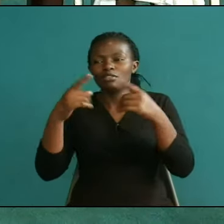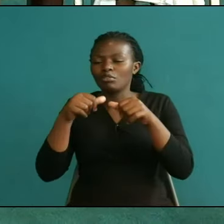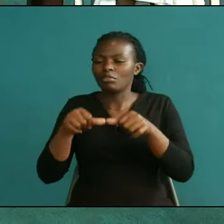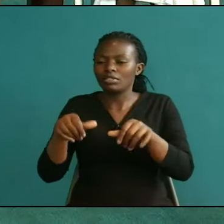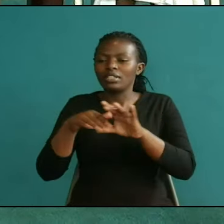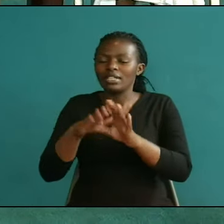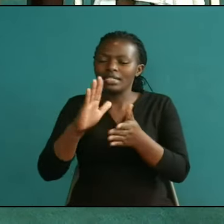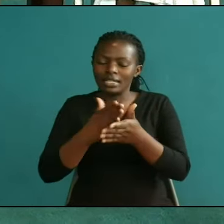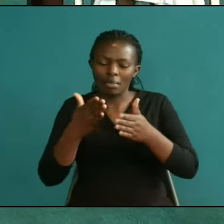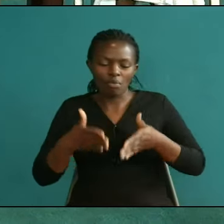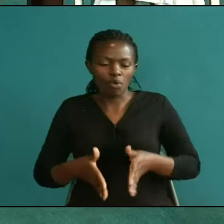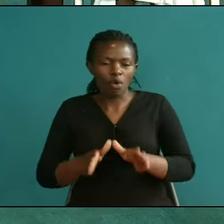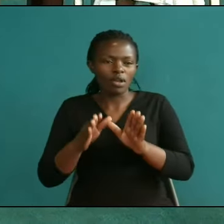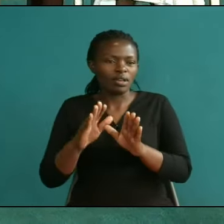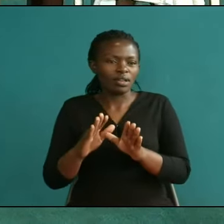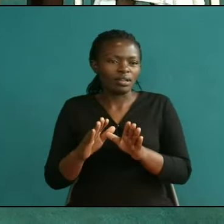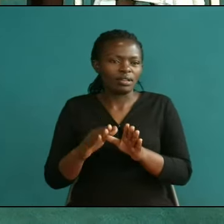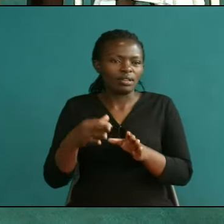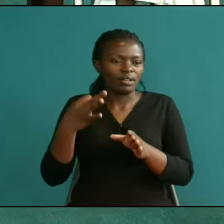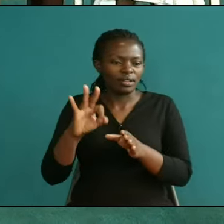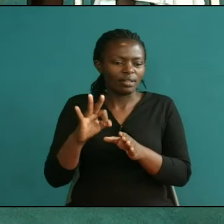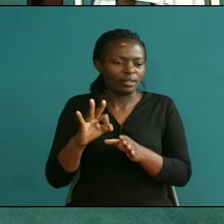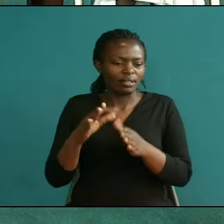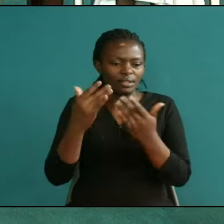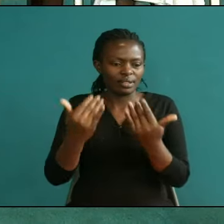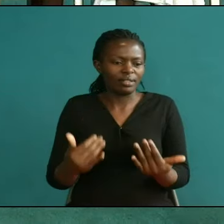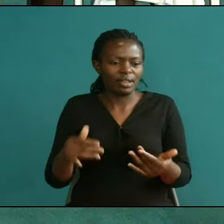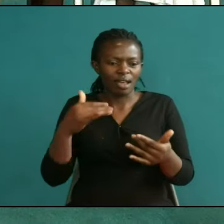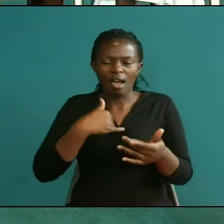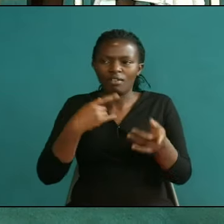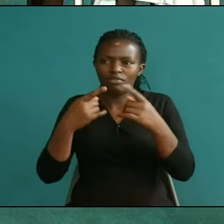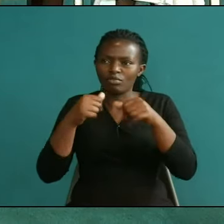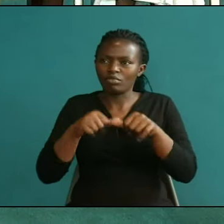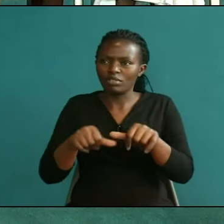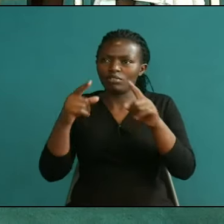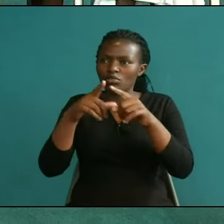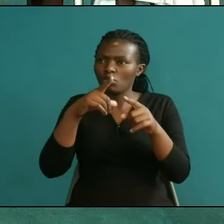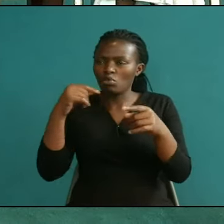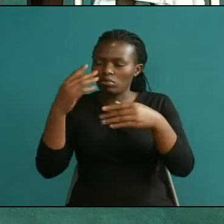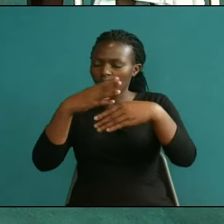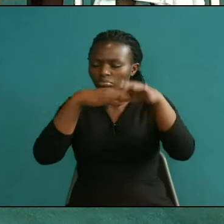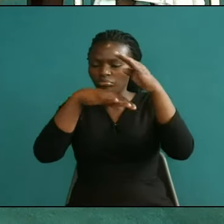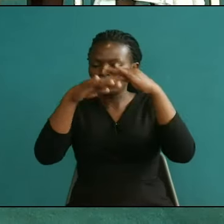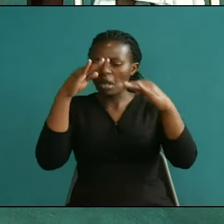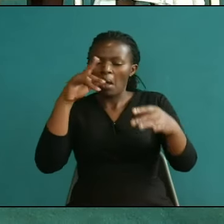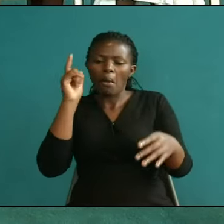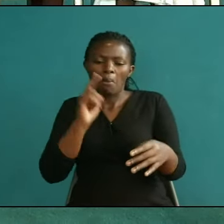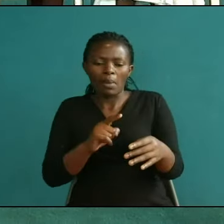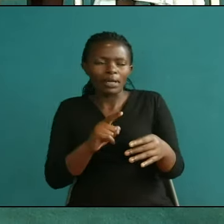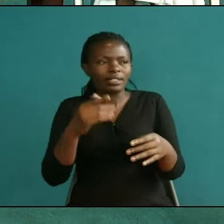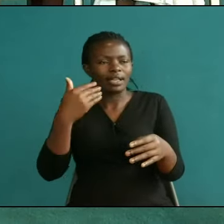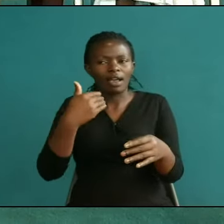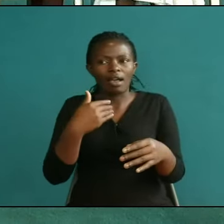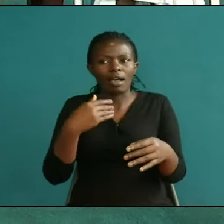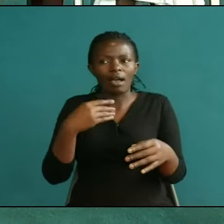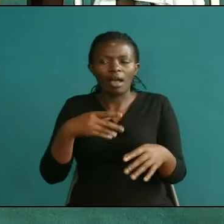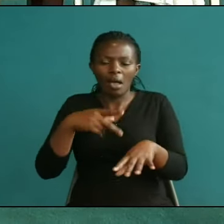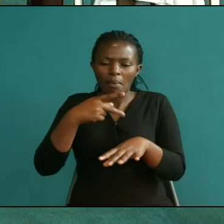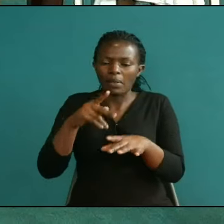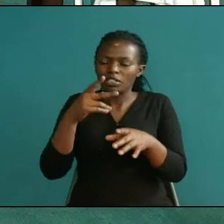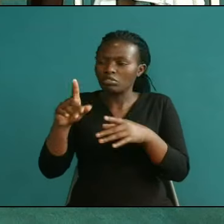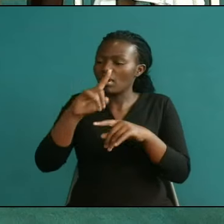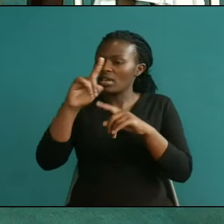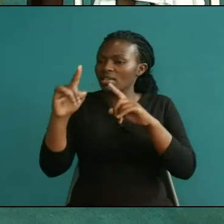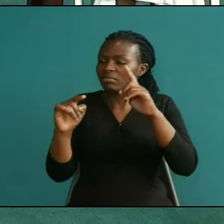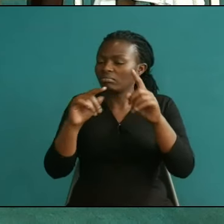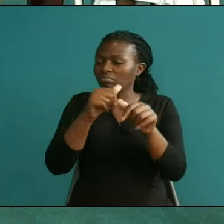way. You still have to go to universities, and you still have to, you know, pass your final test. So I really don't know where I'd put it. Maybe